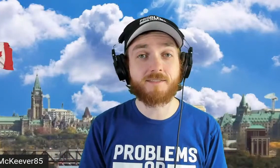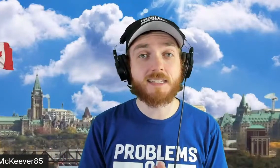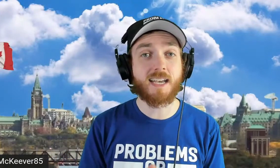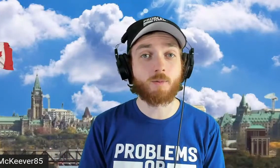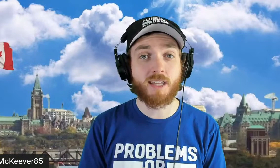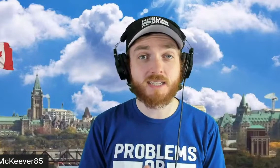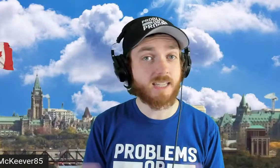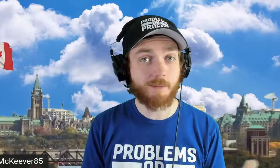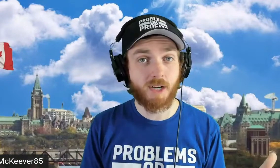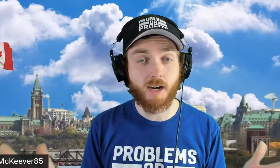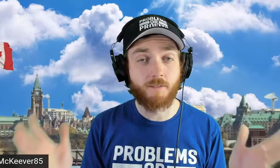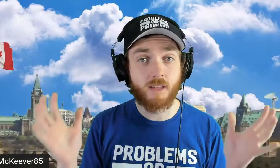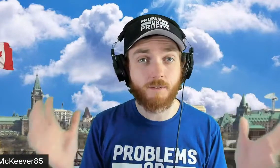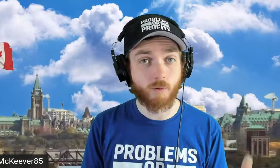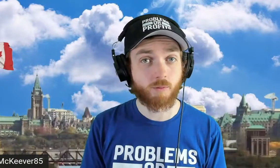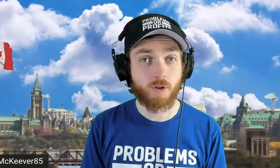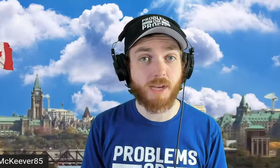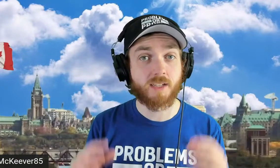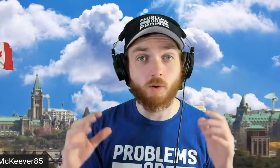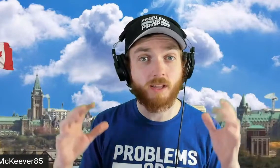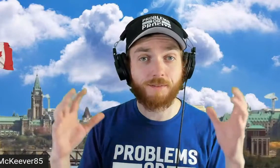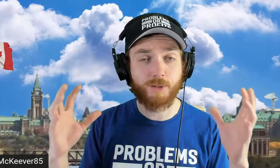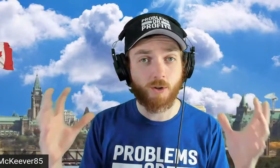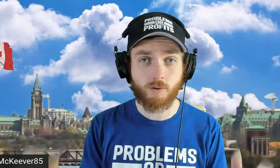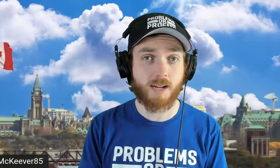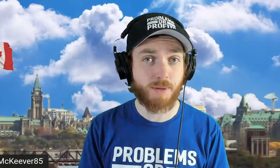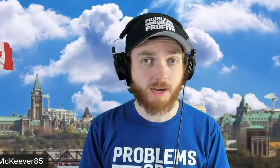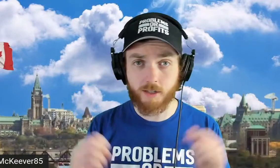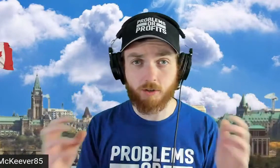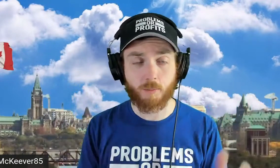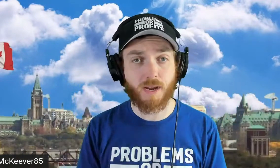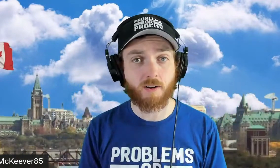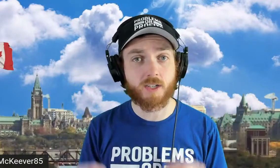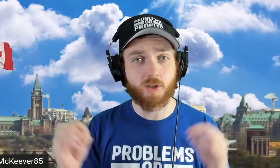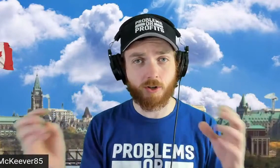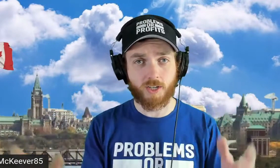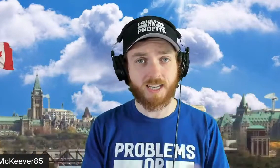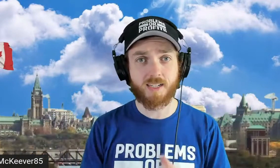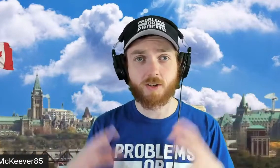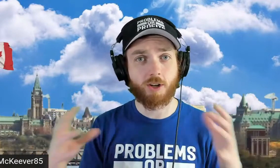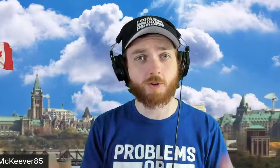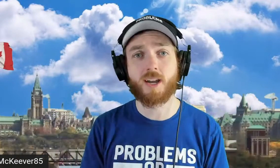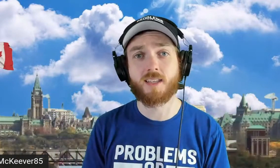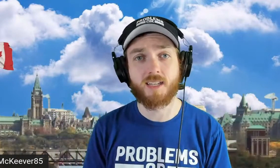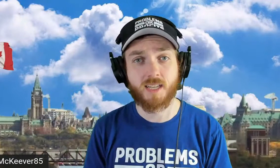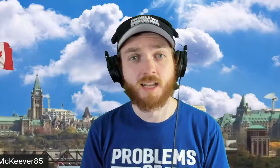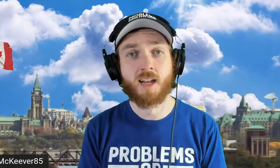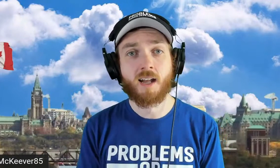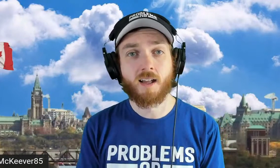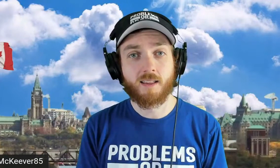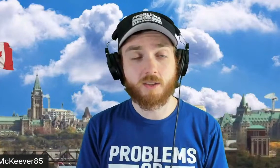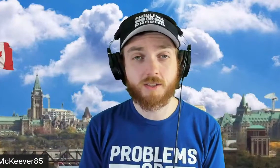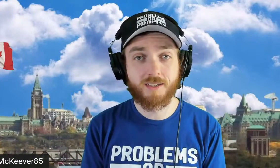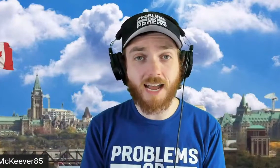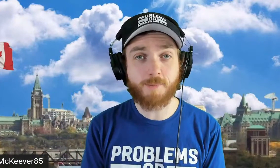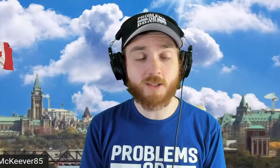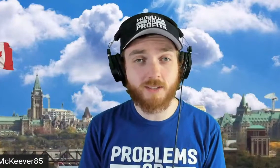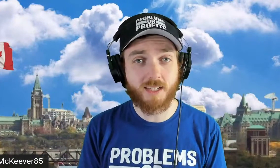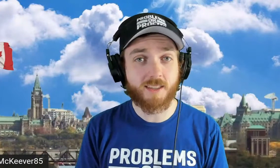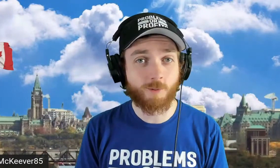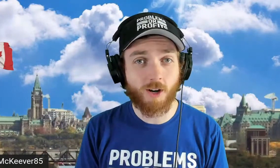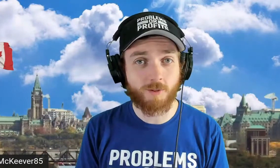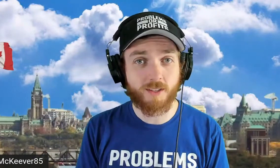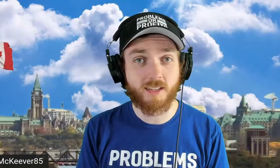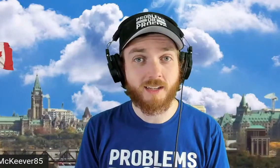I'd love to take away the stigma of living with roommates or living with your grandparents or your parents or your kids or your grandkids. There's